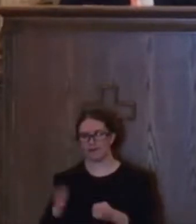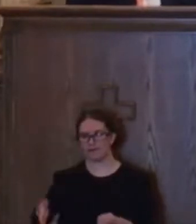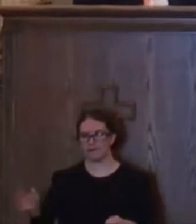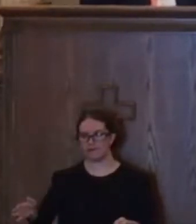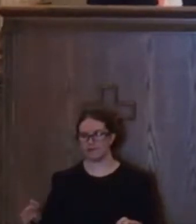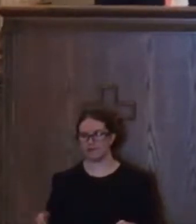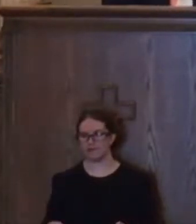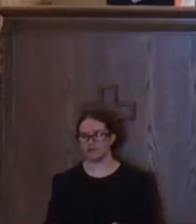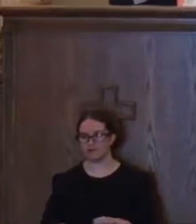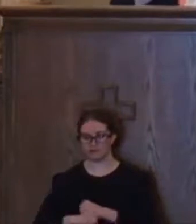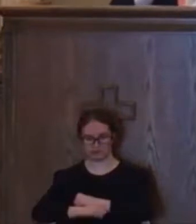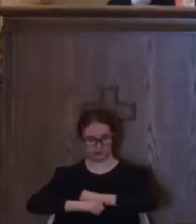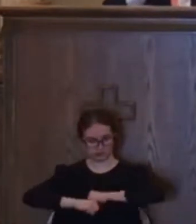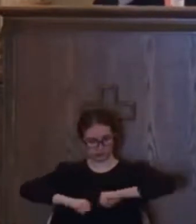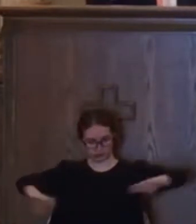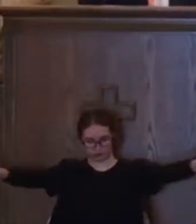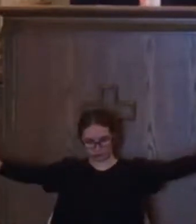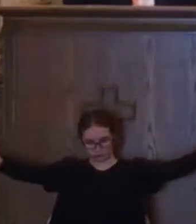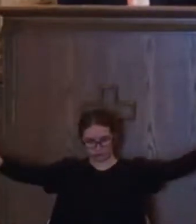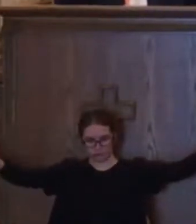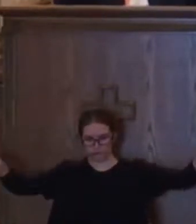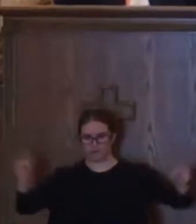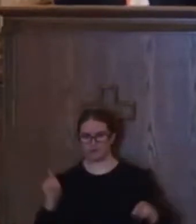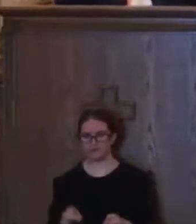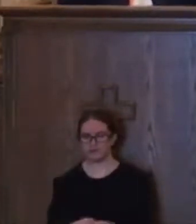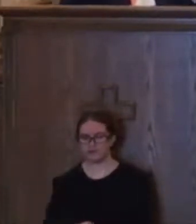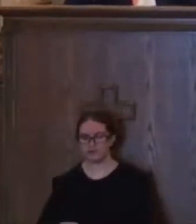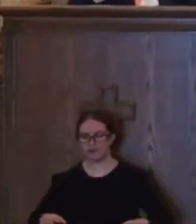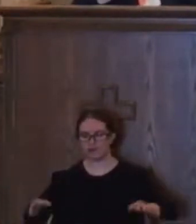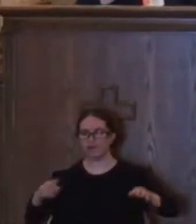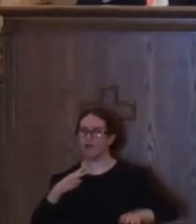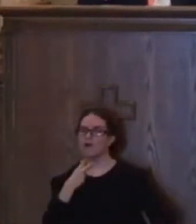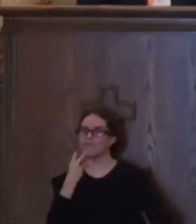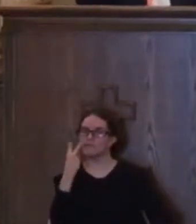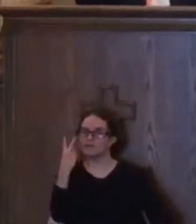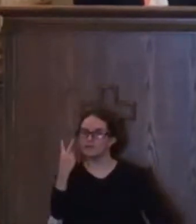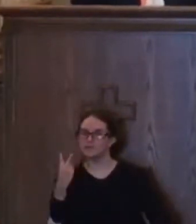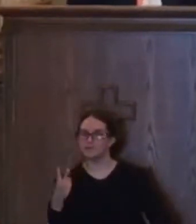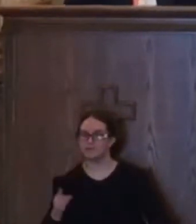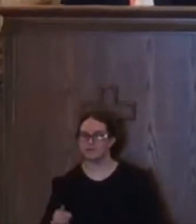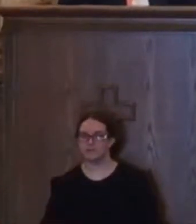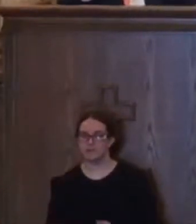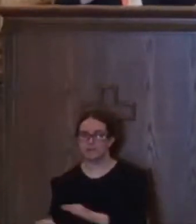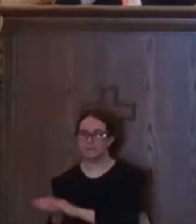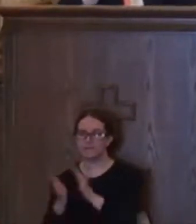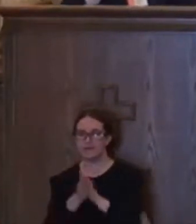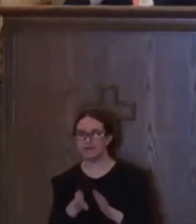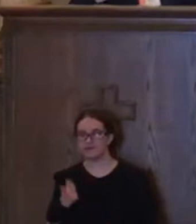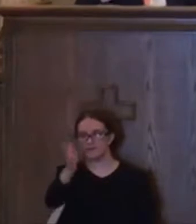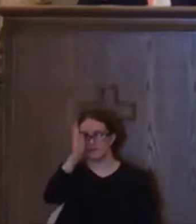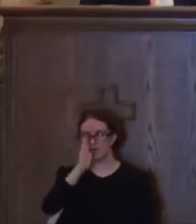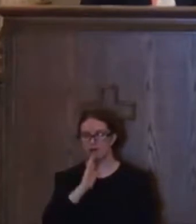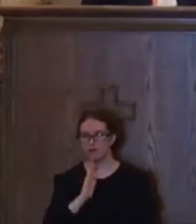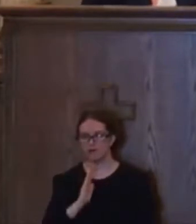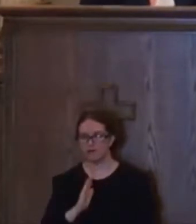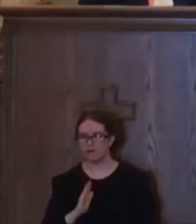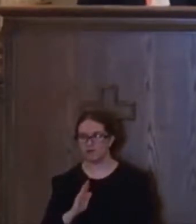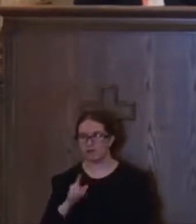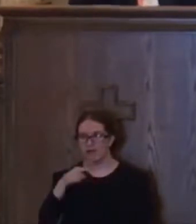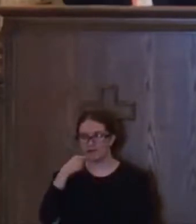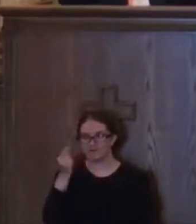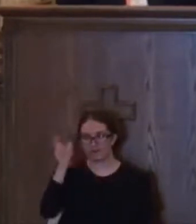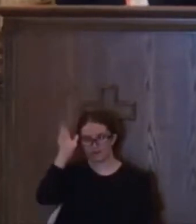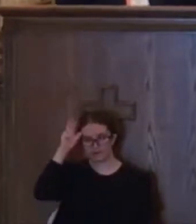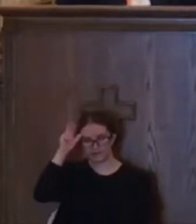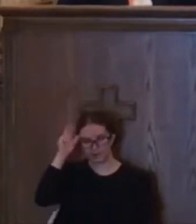to destroy us and tear us down, we still lift up our voice and we still praise God. We let the devil know